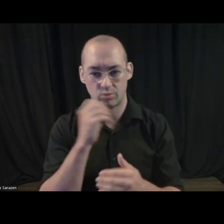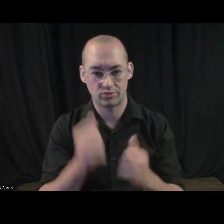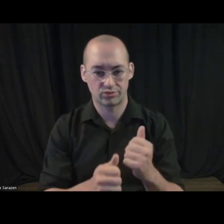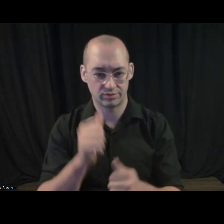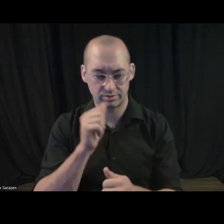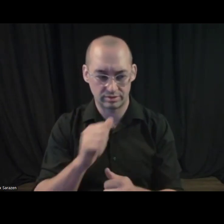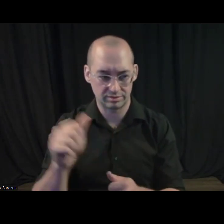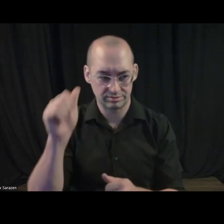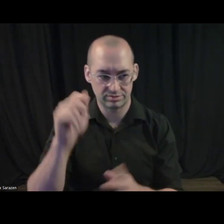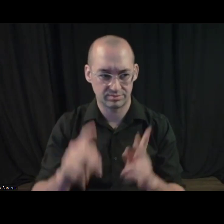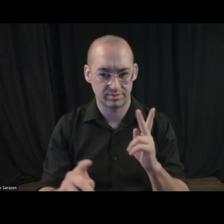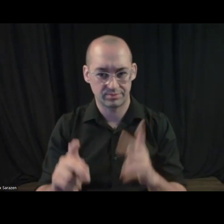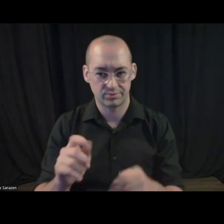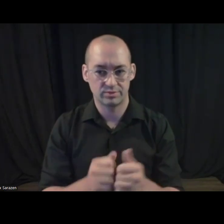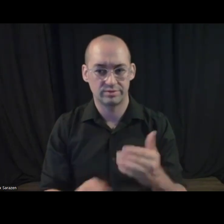disabilities.